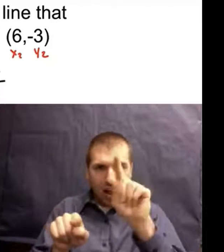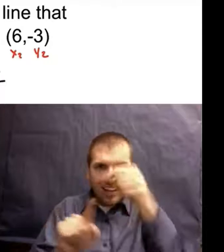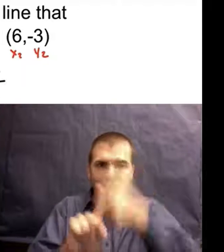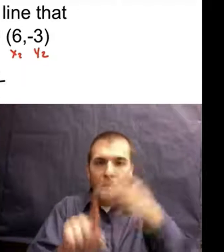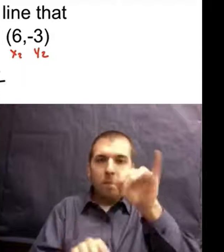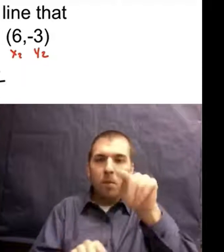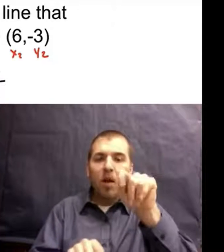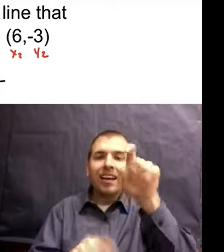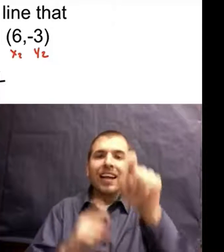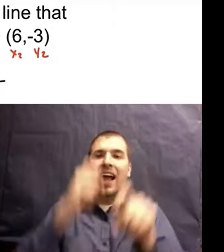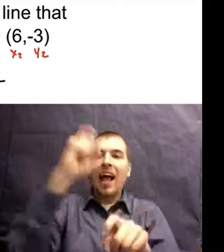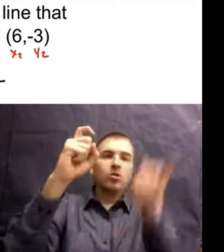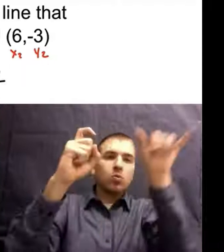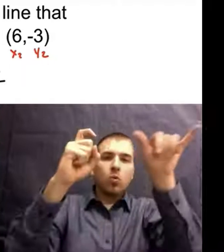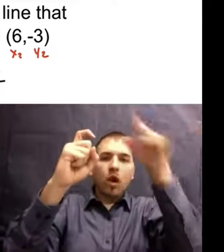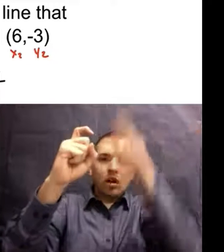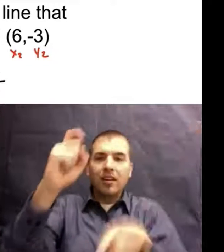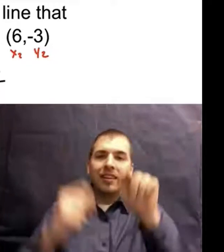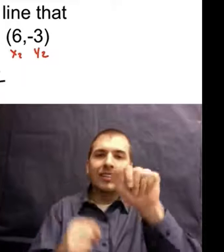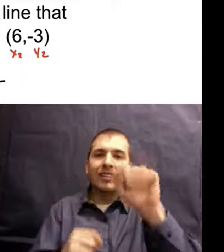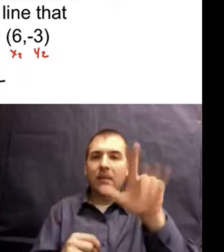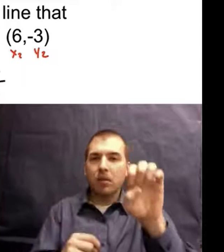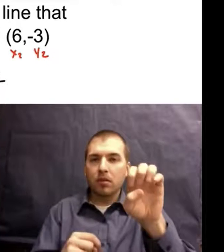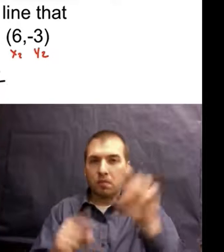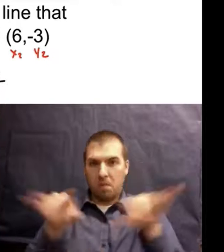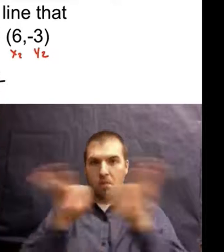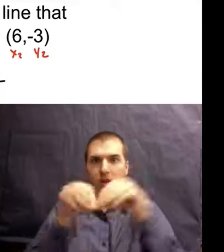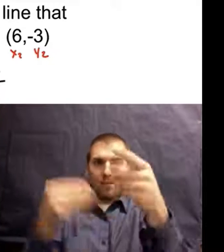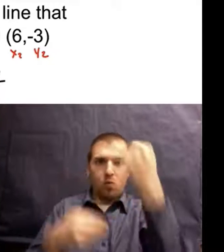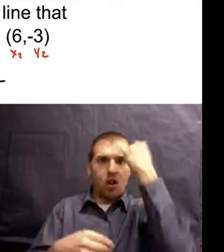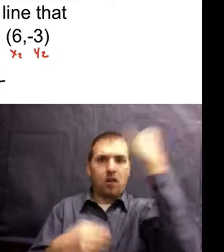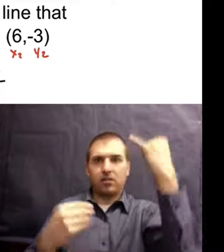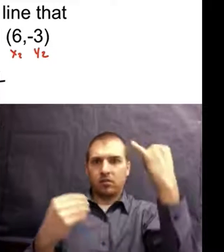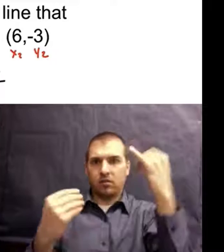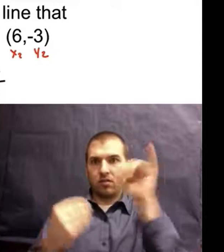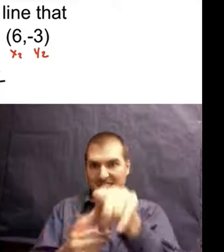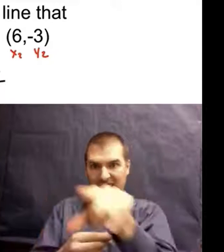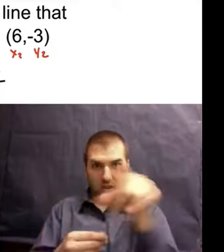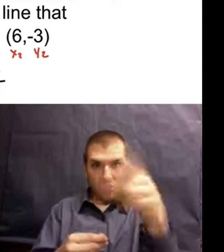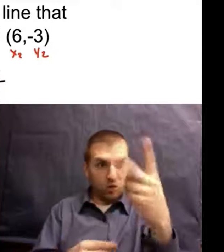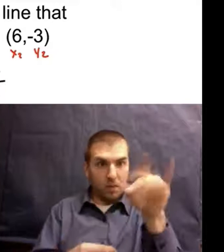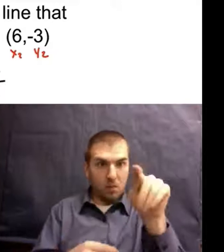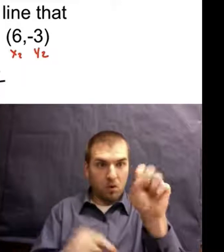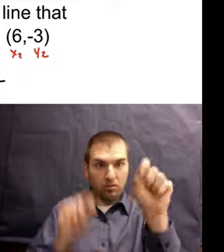This is a little bit more challenging for figuring out the slope and everything